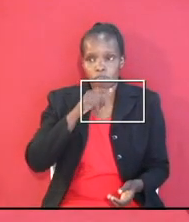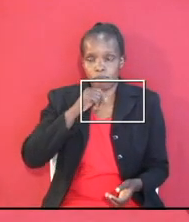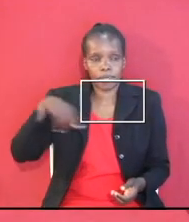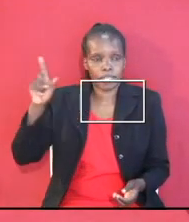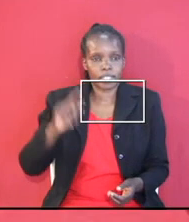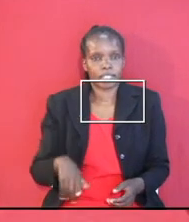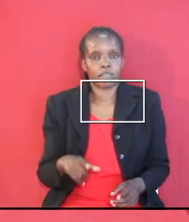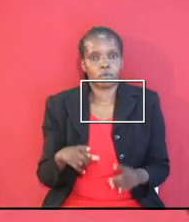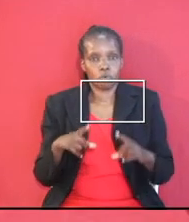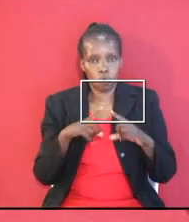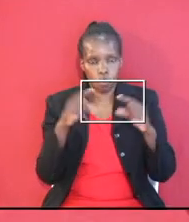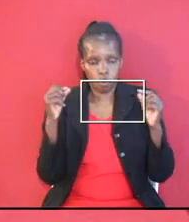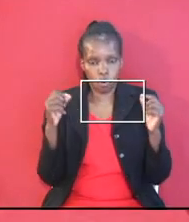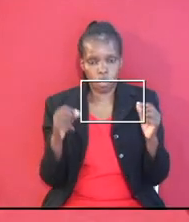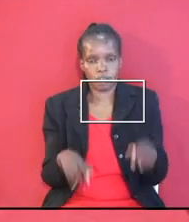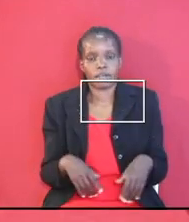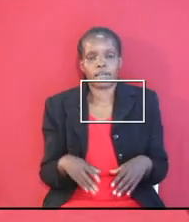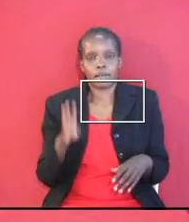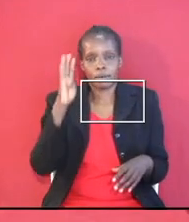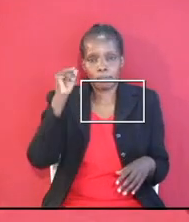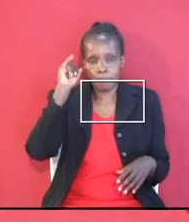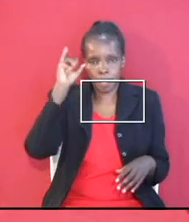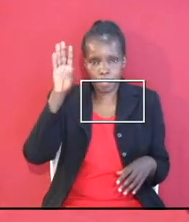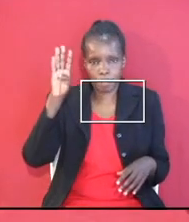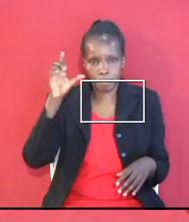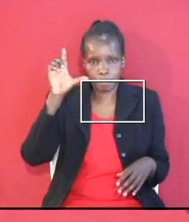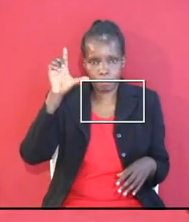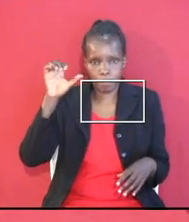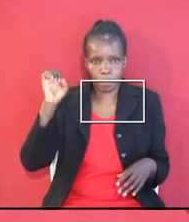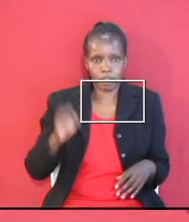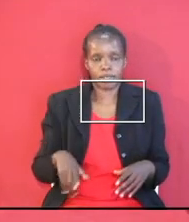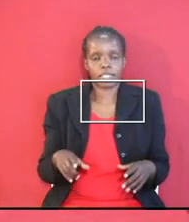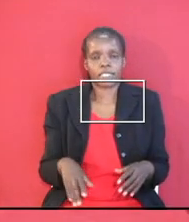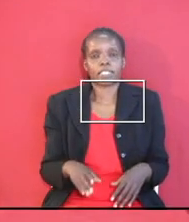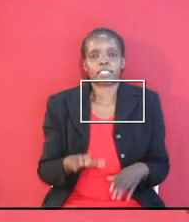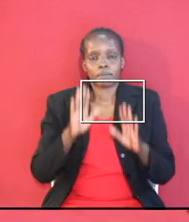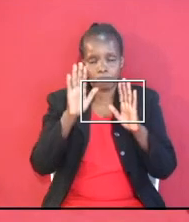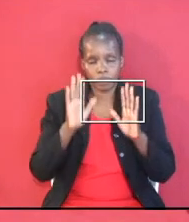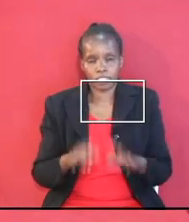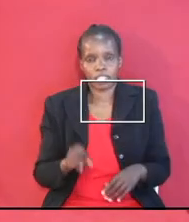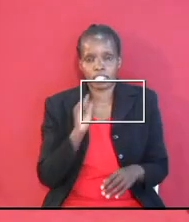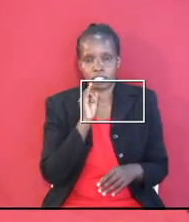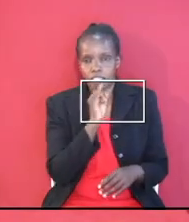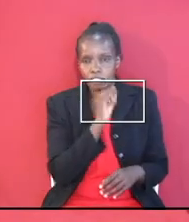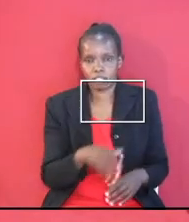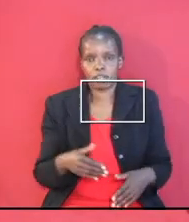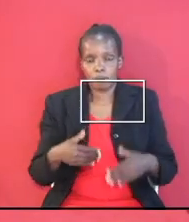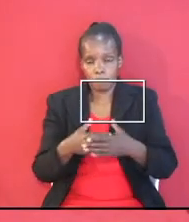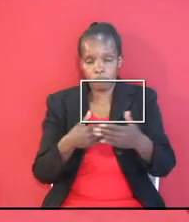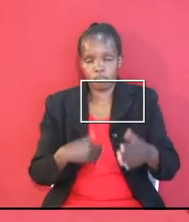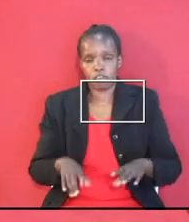word Bible is an acronym of what? Basic instructions before